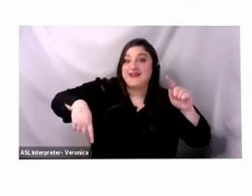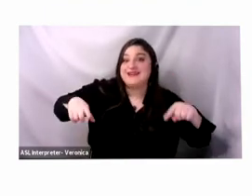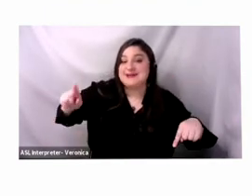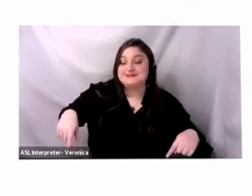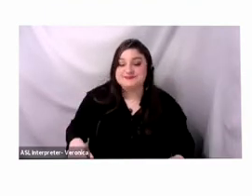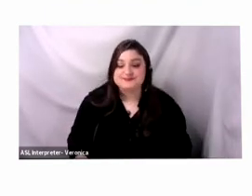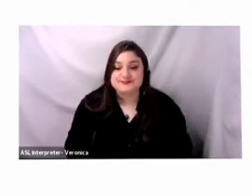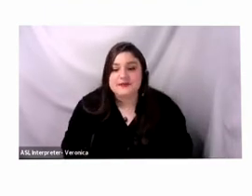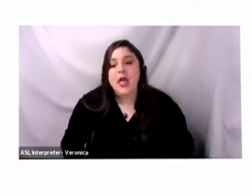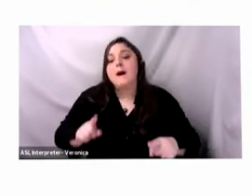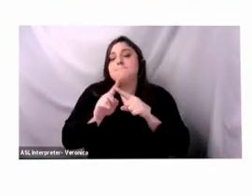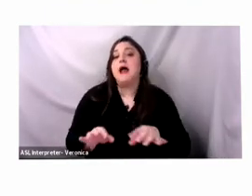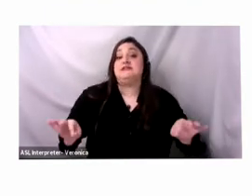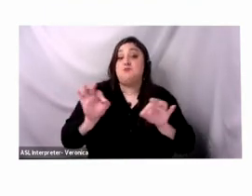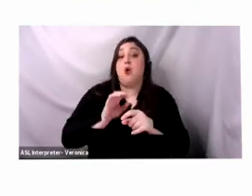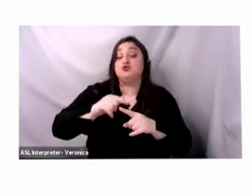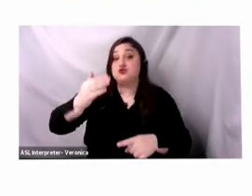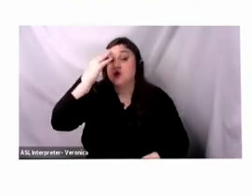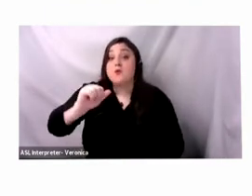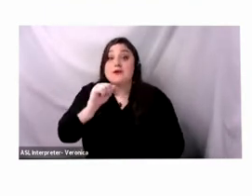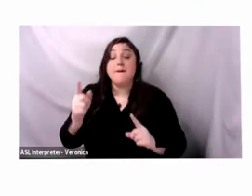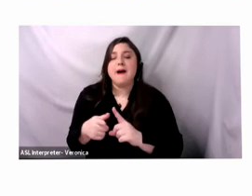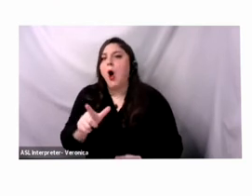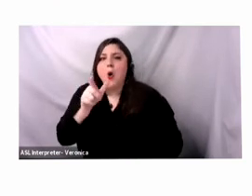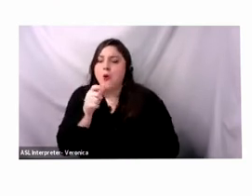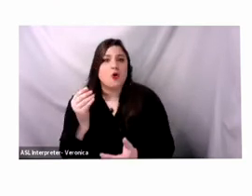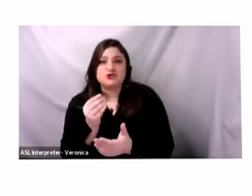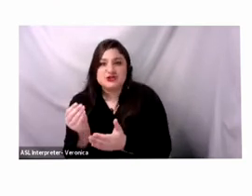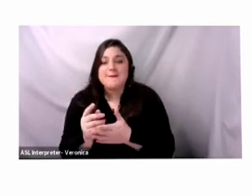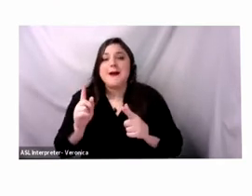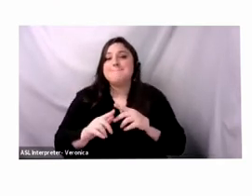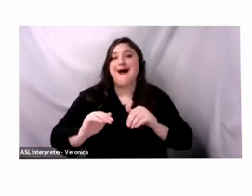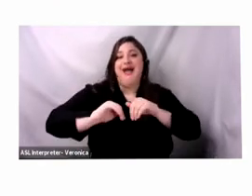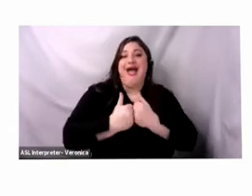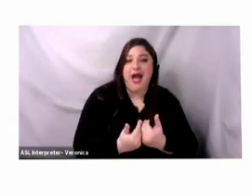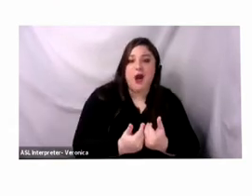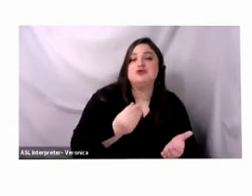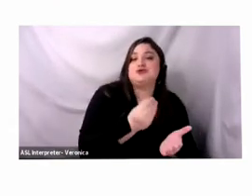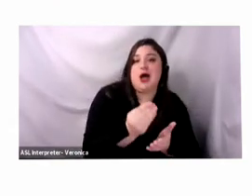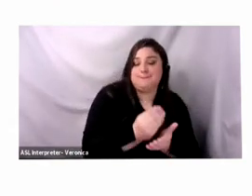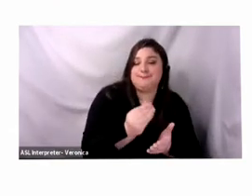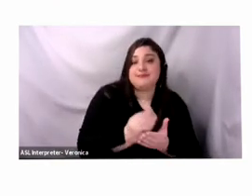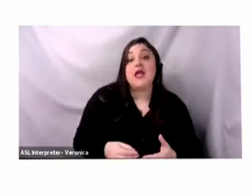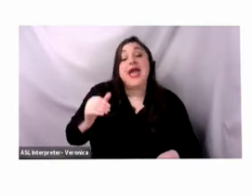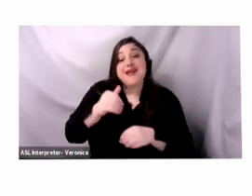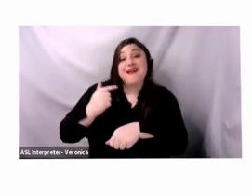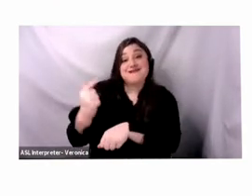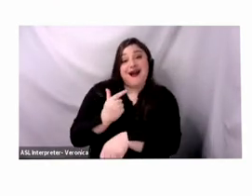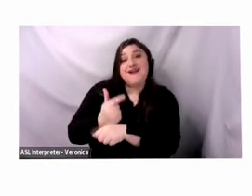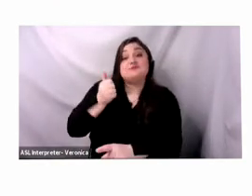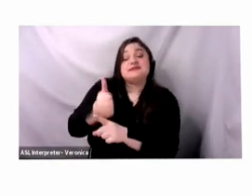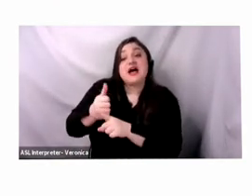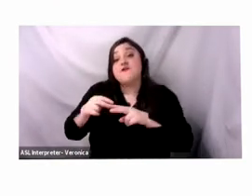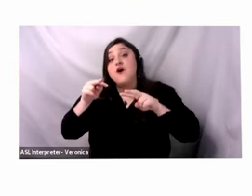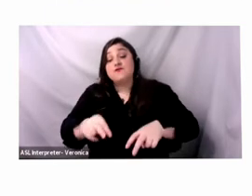shop. Ghanaian consumers have a very intimate relationship with fashion and look at clothing not as a commodity, but as a material to be